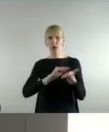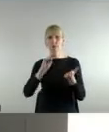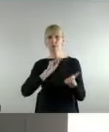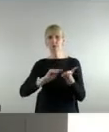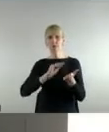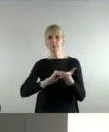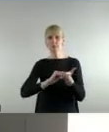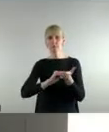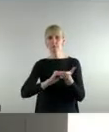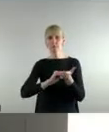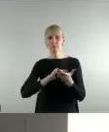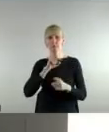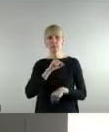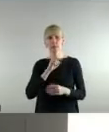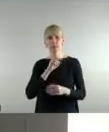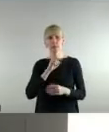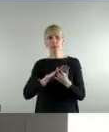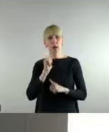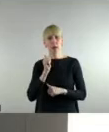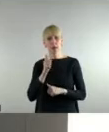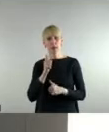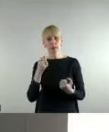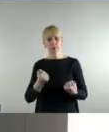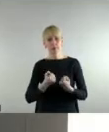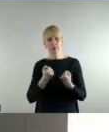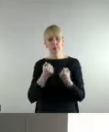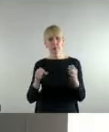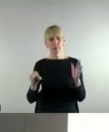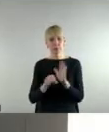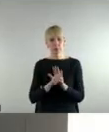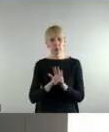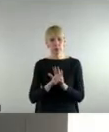among others, on the provisions of this expertise